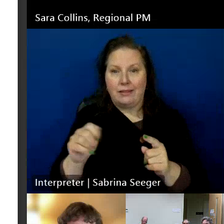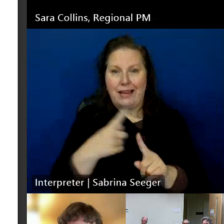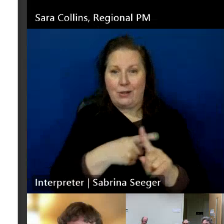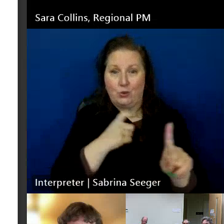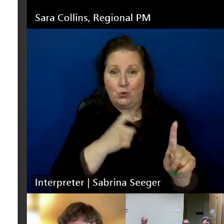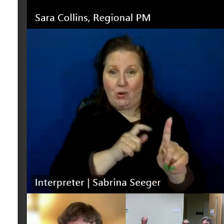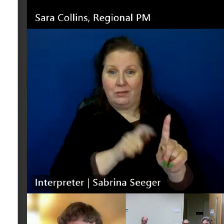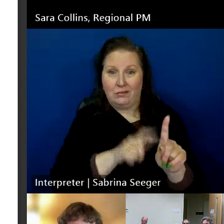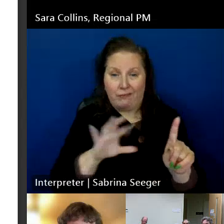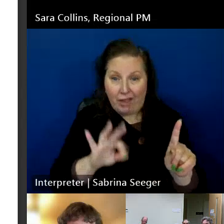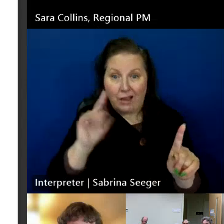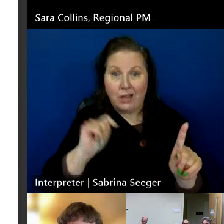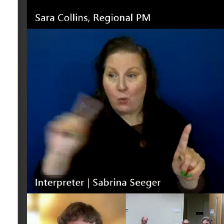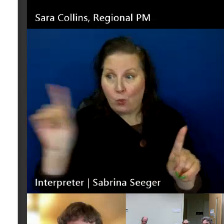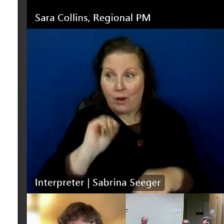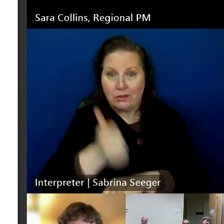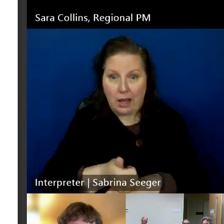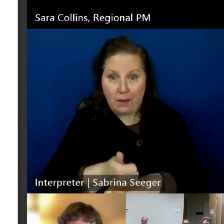even understand it